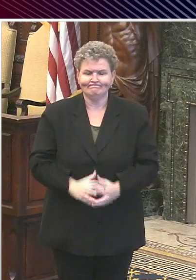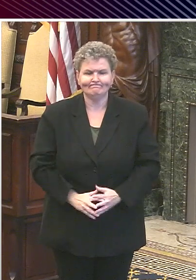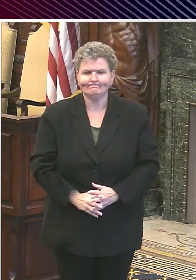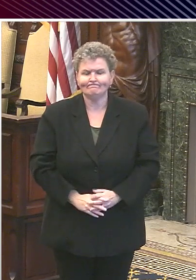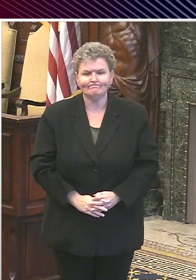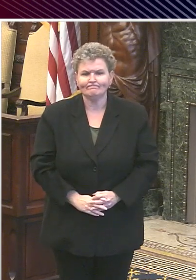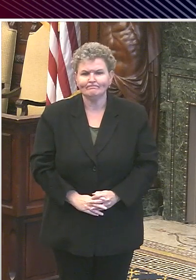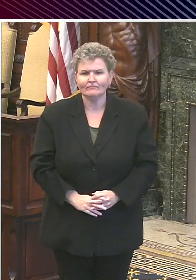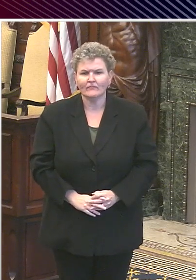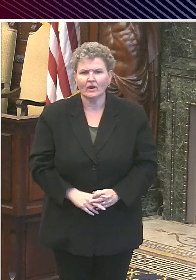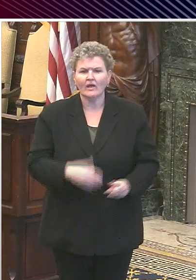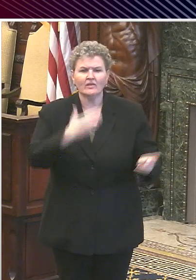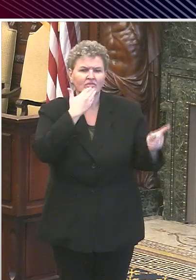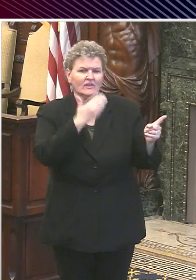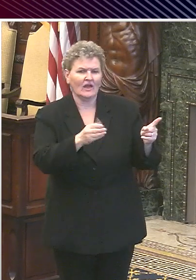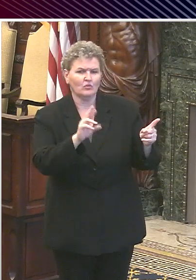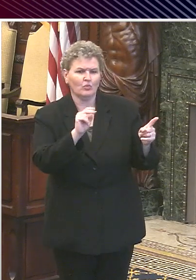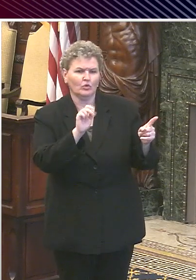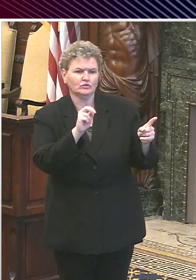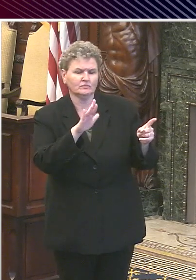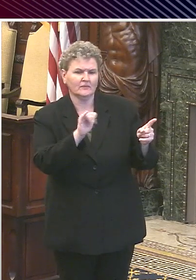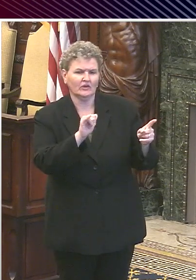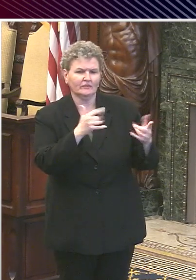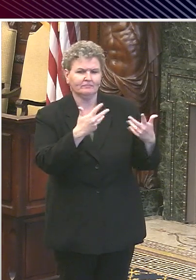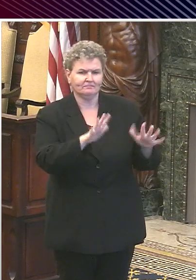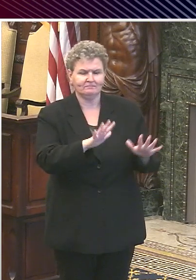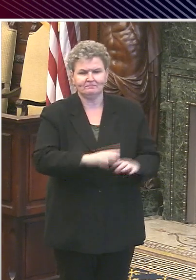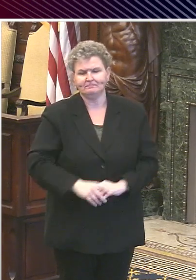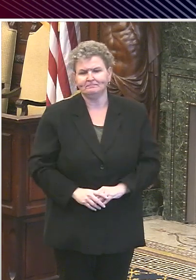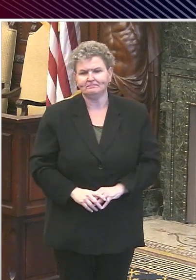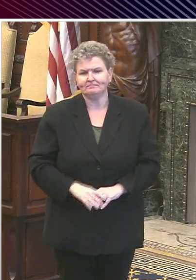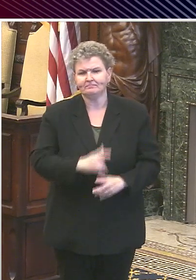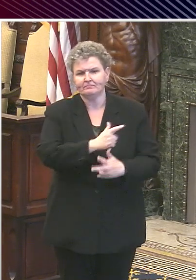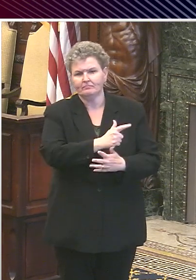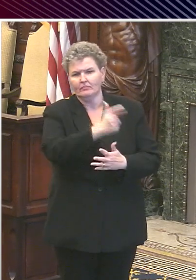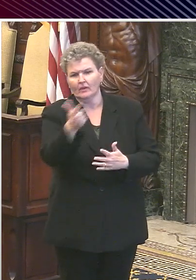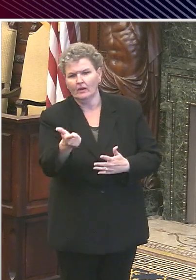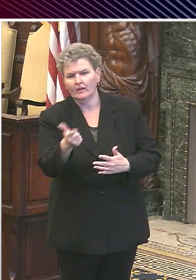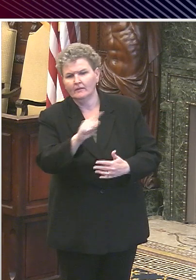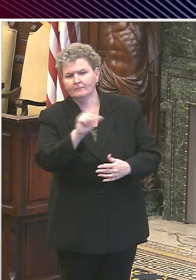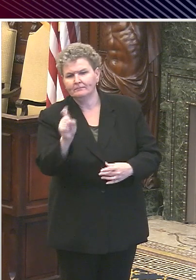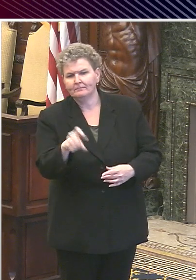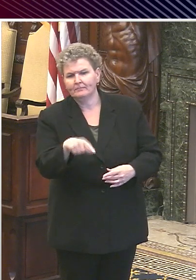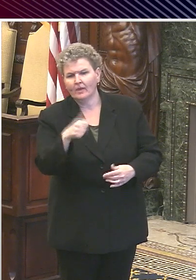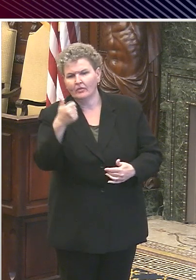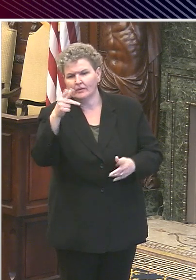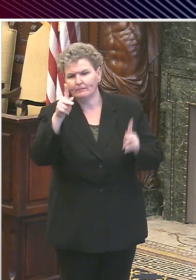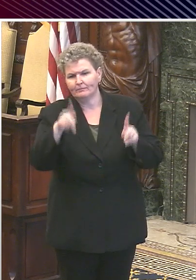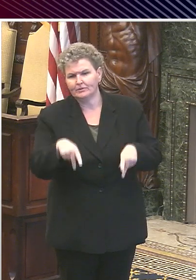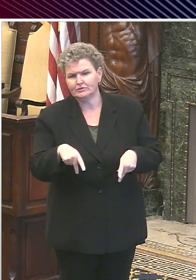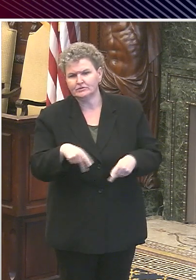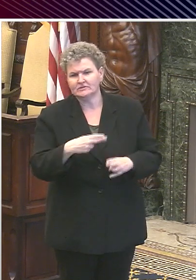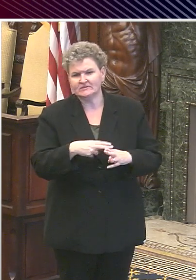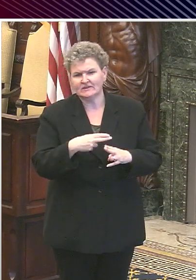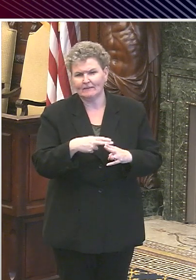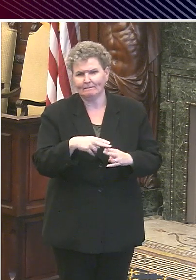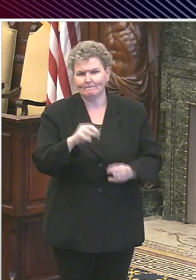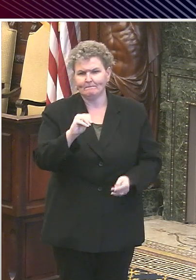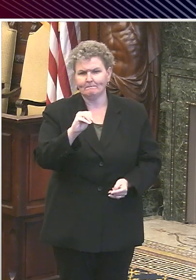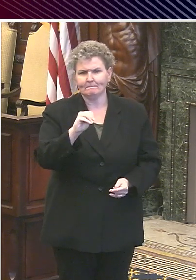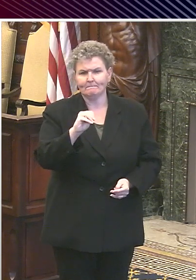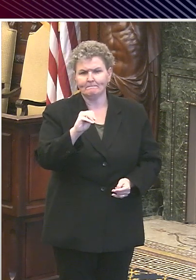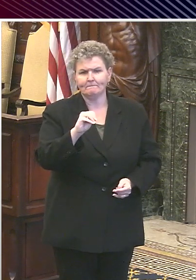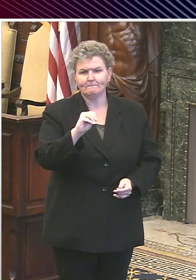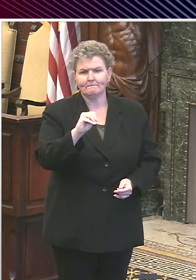you, Rosemary. And let's move now to Lawrence McGlynn, of